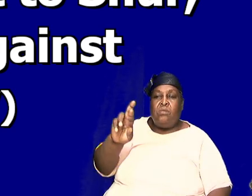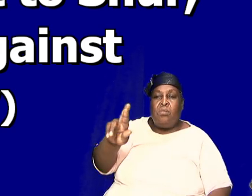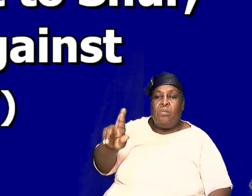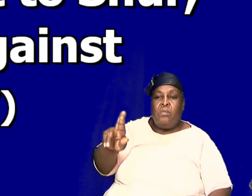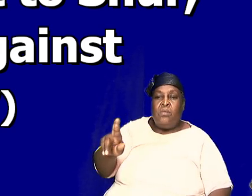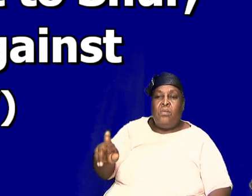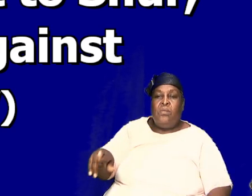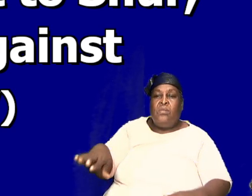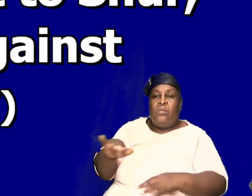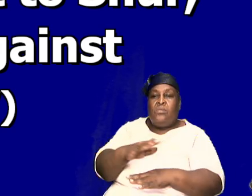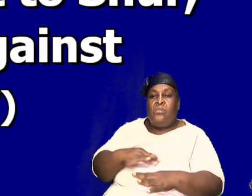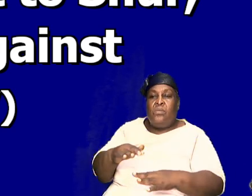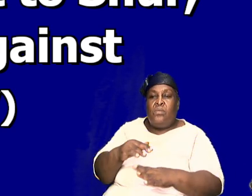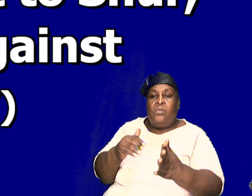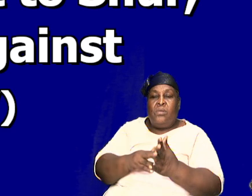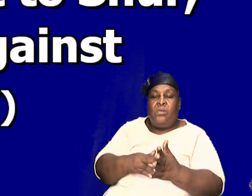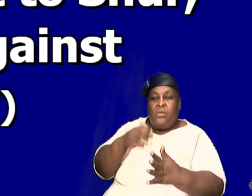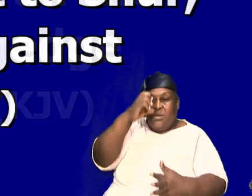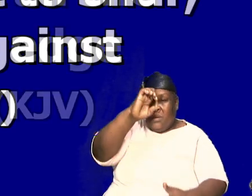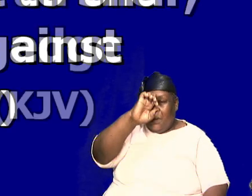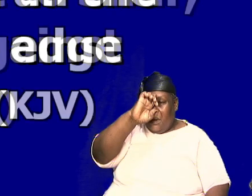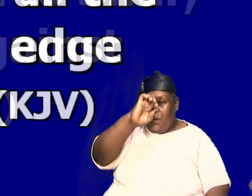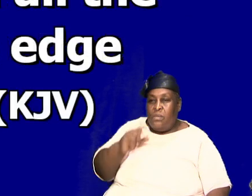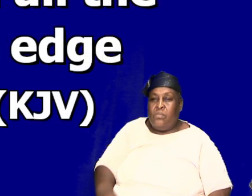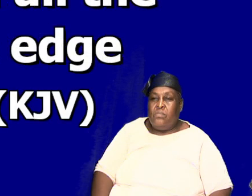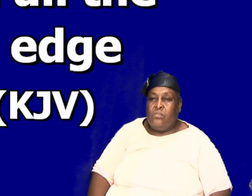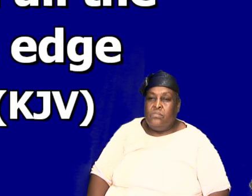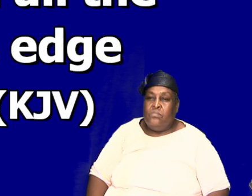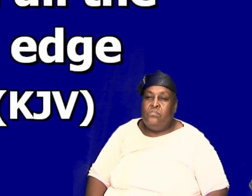over against Egypt.